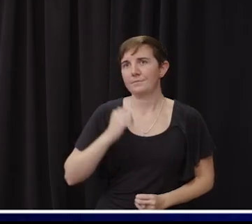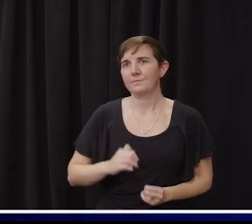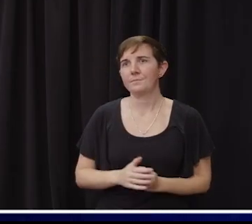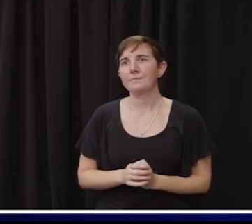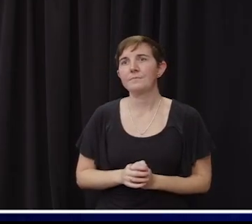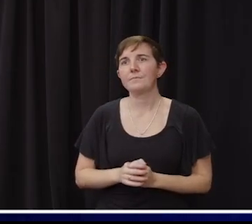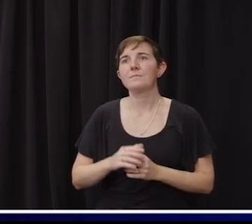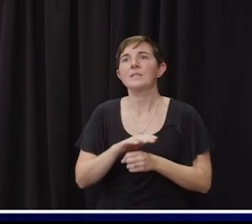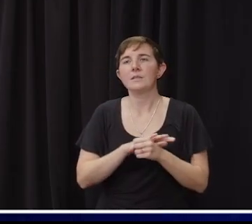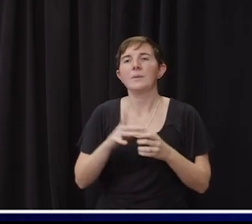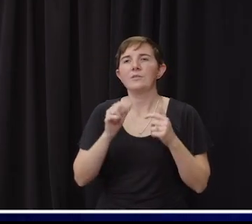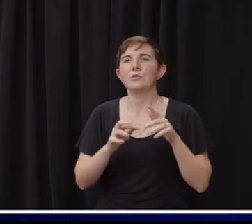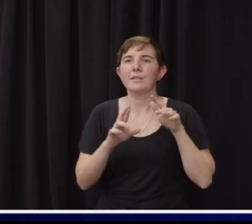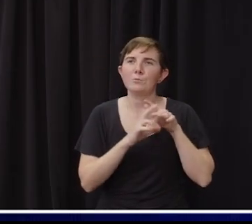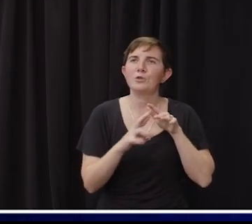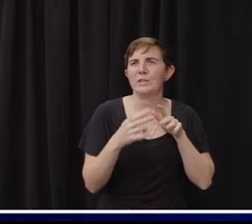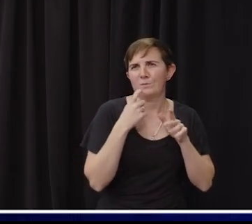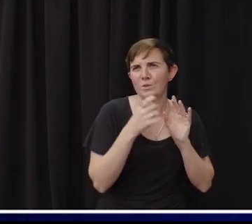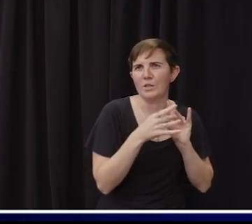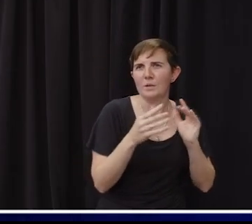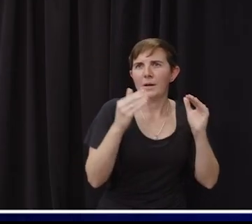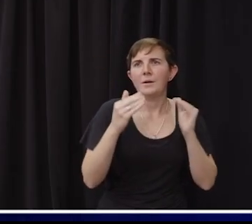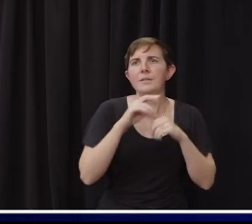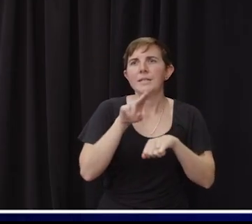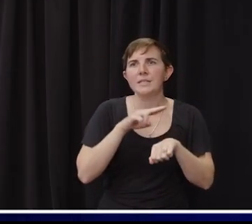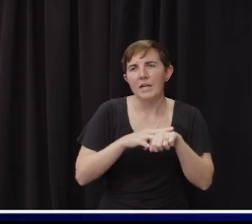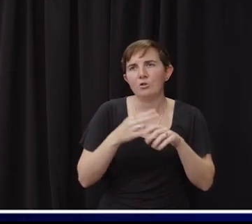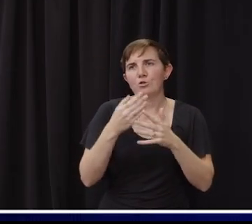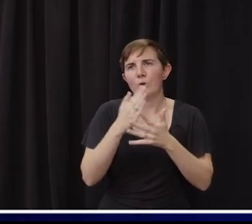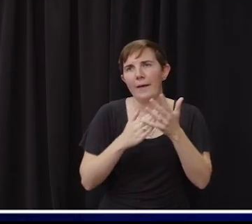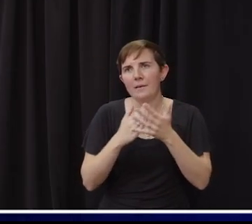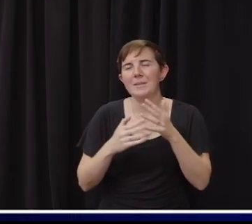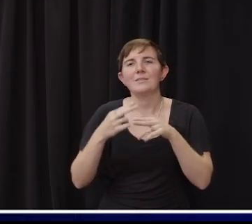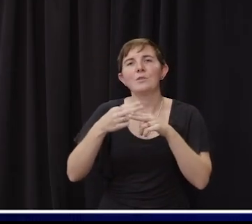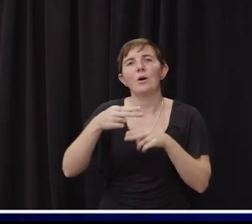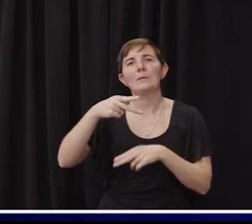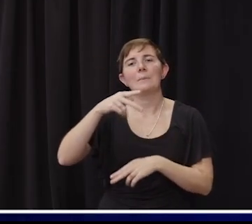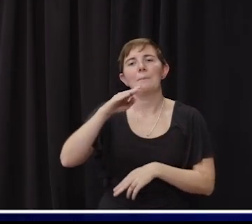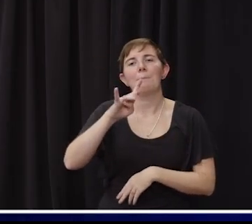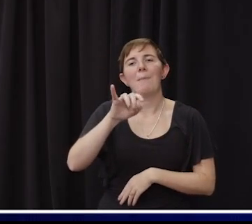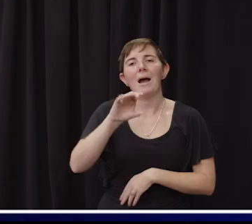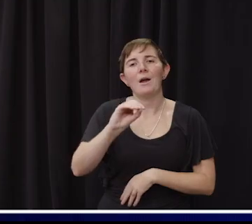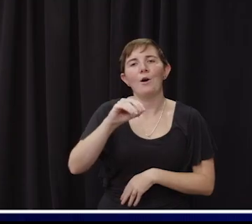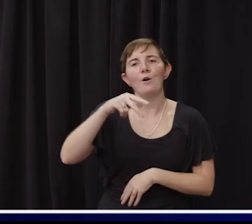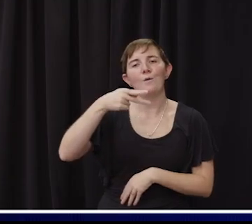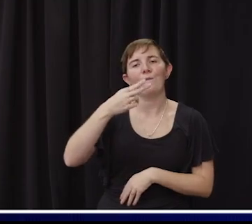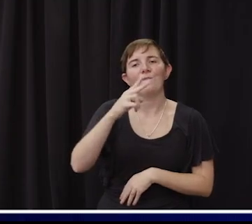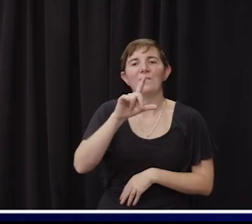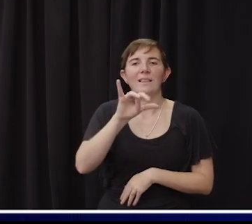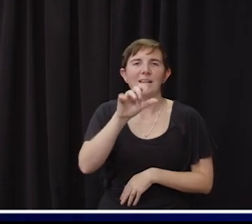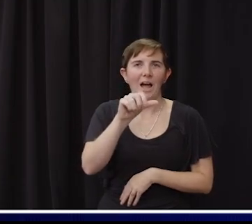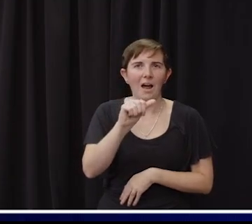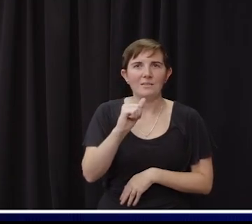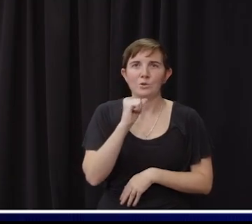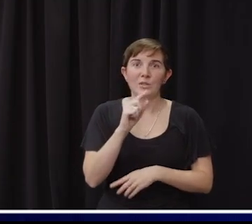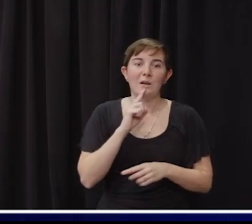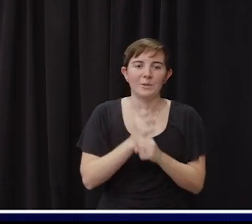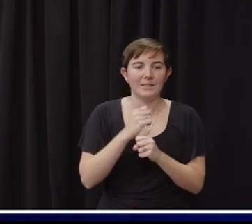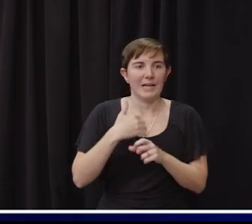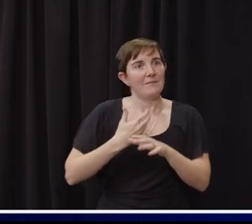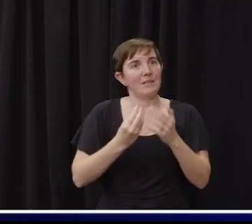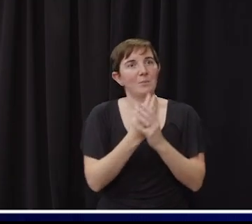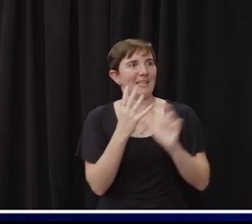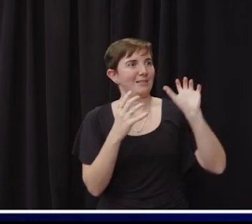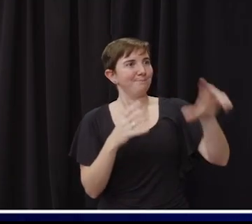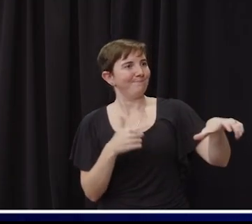Space you can retreat in, we just talked about. Natural elements, we call that biophilia, so it's not necessarily having green plants, but it's kind